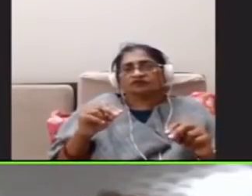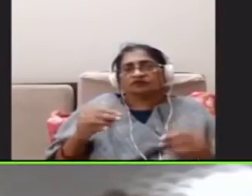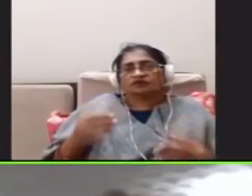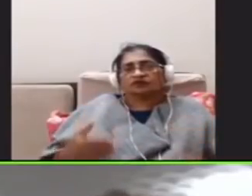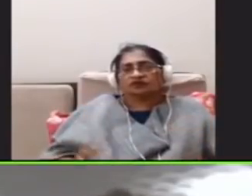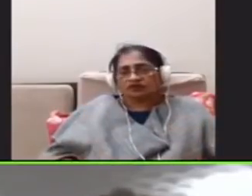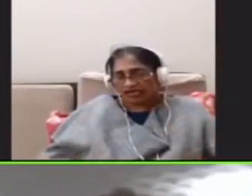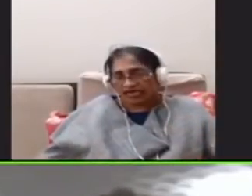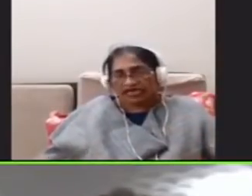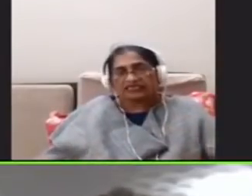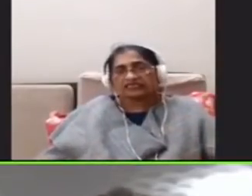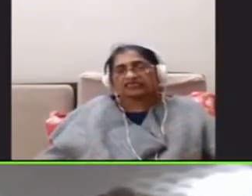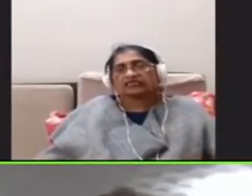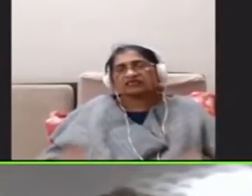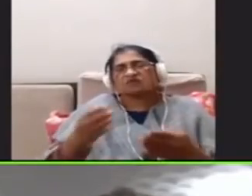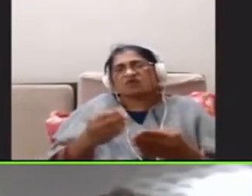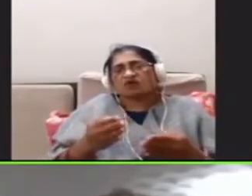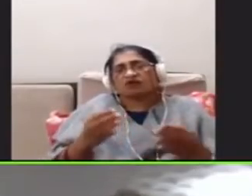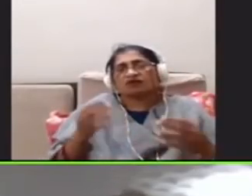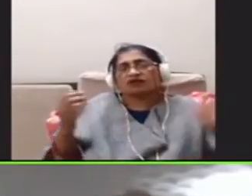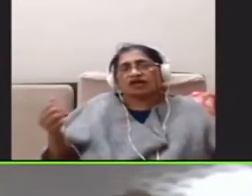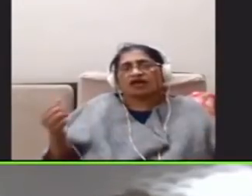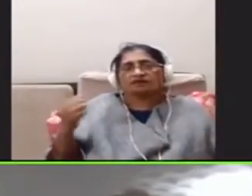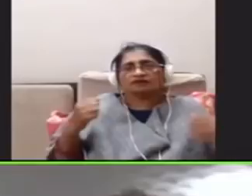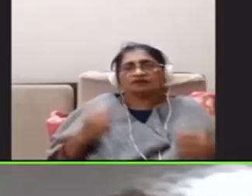apparent very early on that I was going to be very reliant